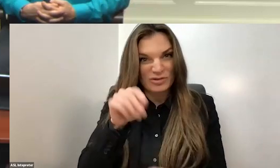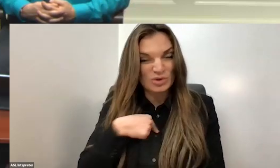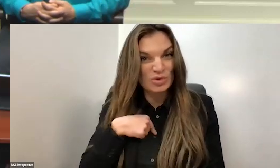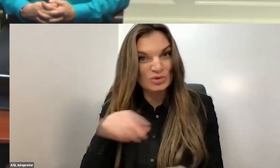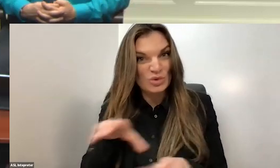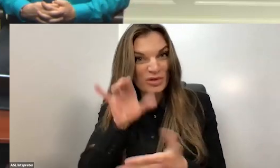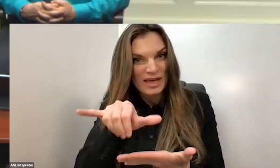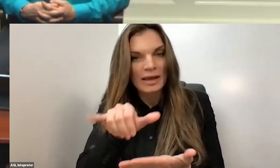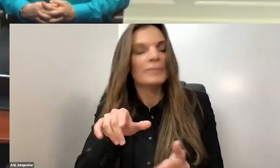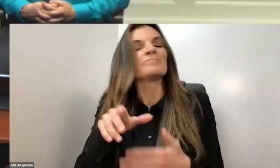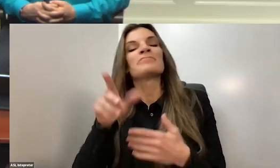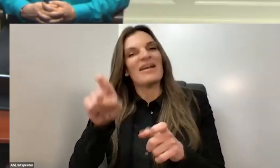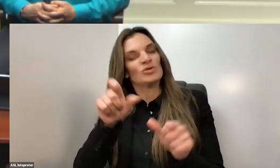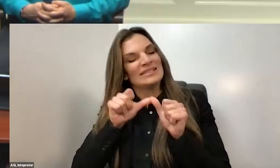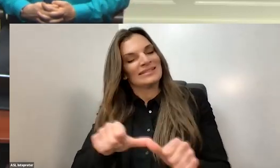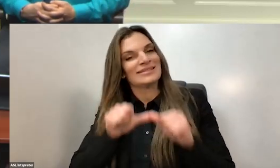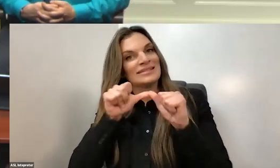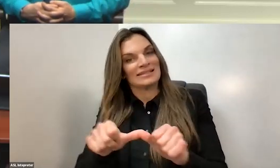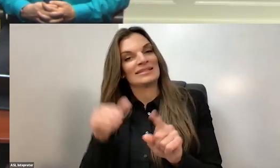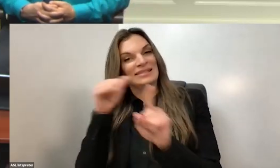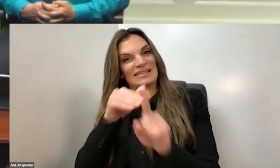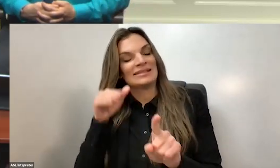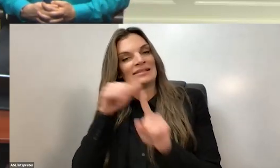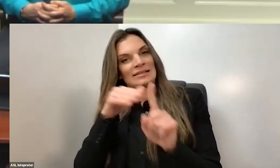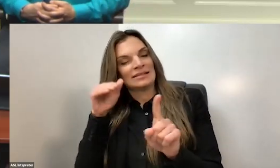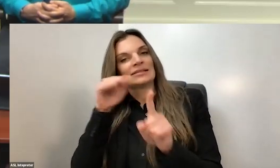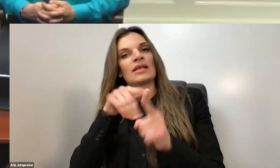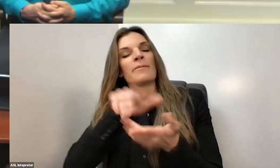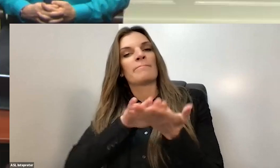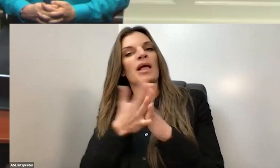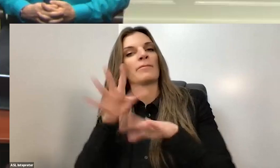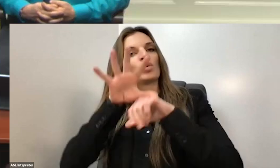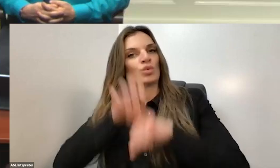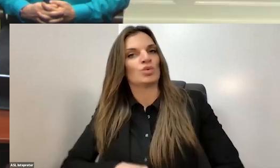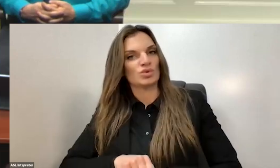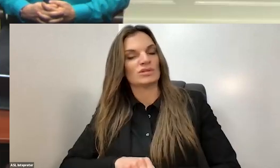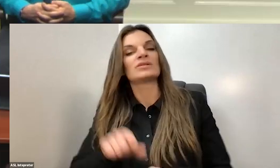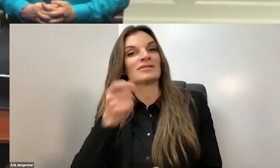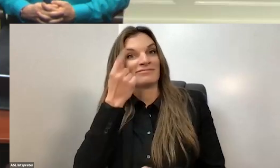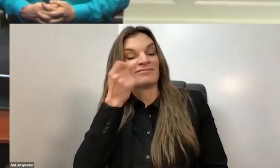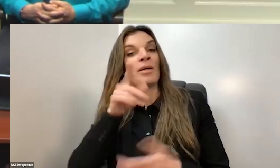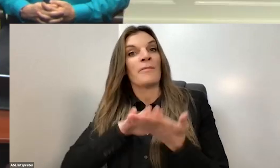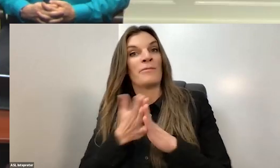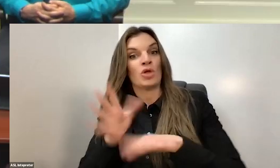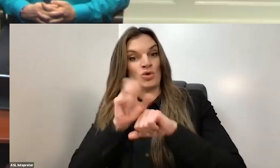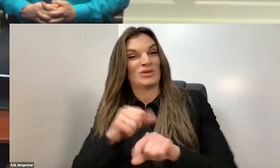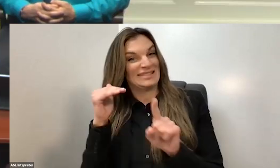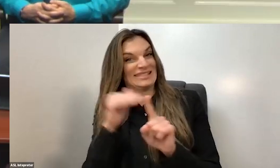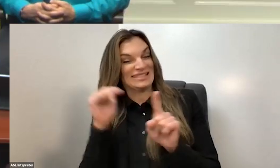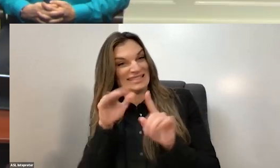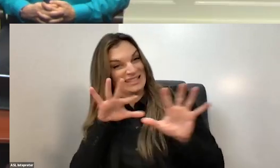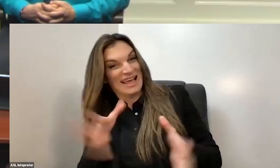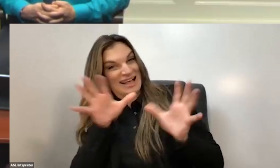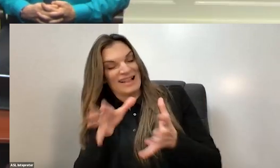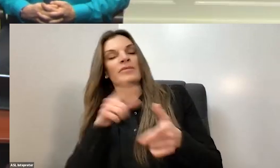think about it throughout the project lifecycle, then as they get to their next project, they'll be saying we need to start